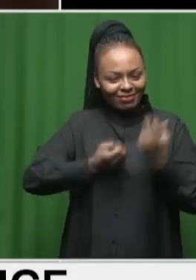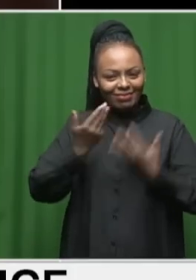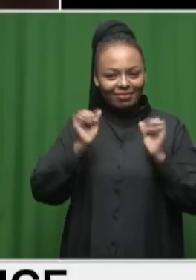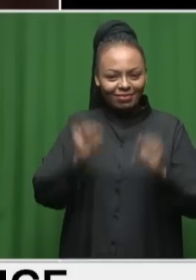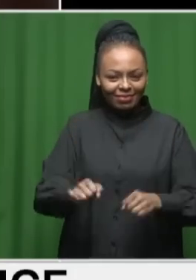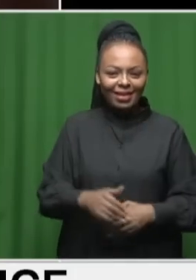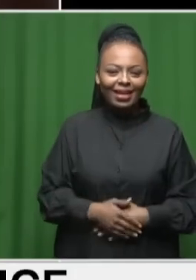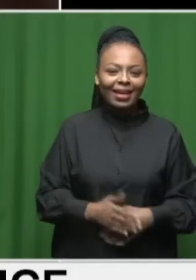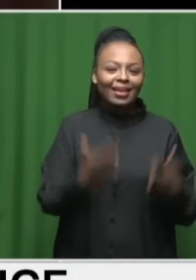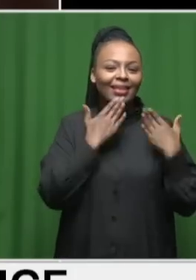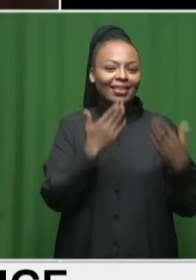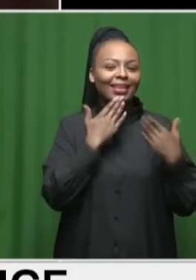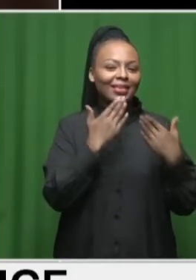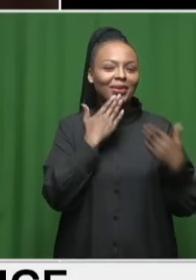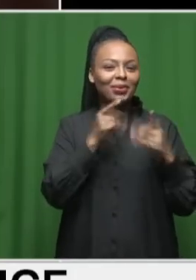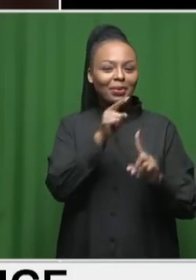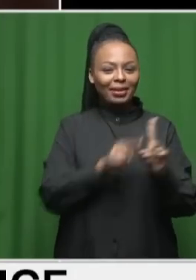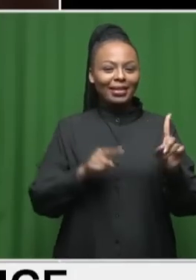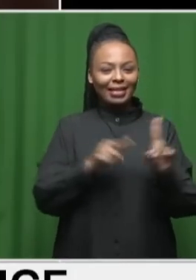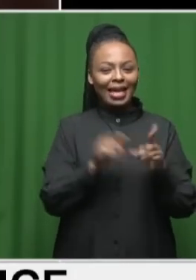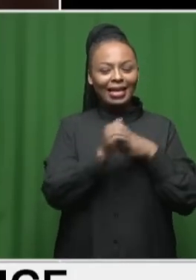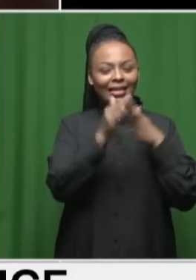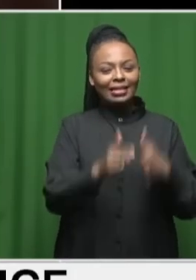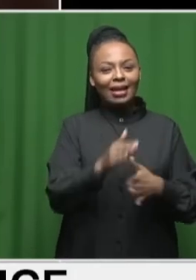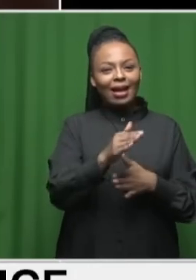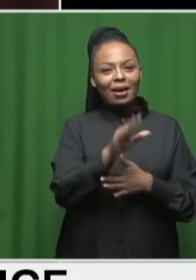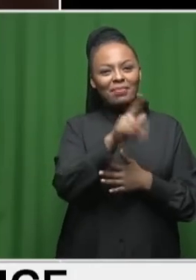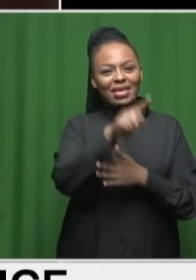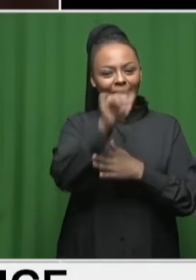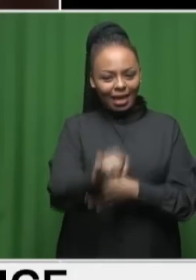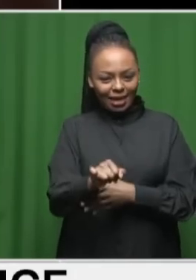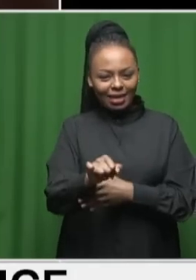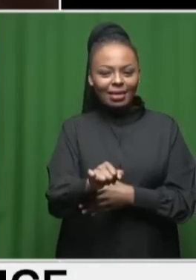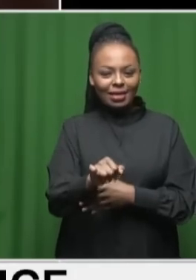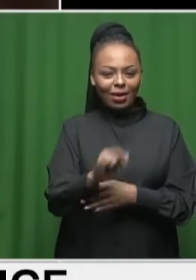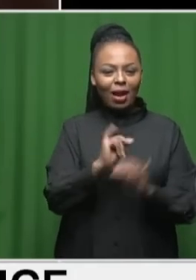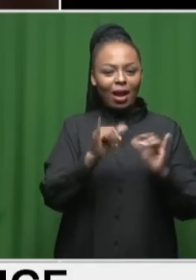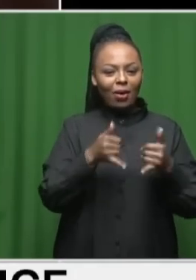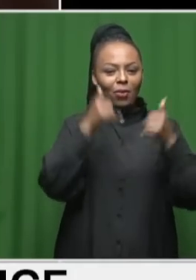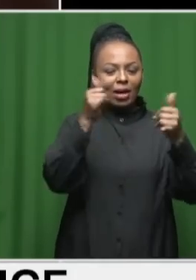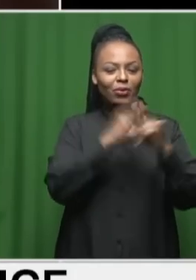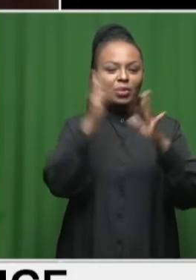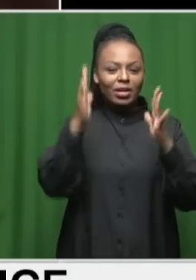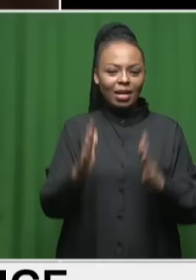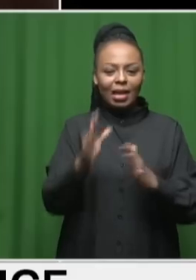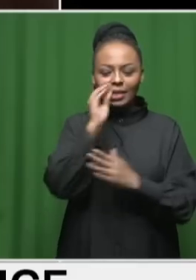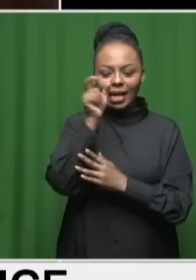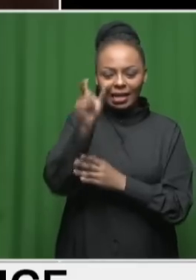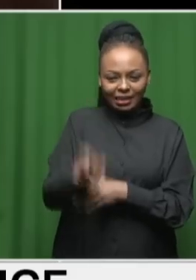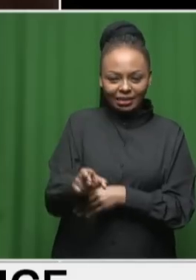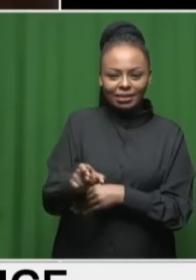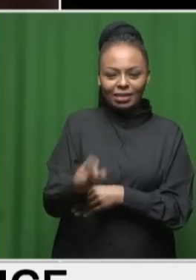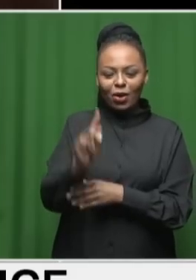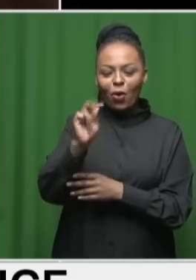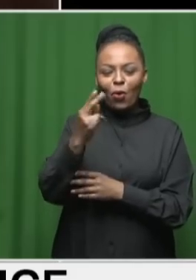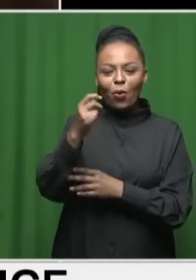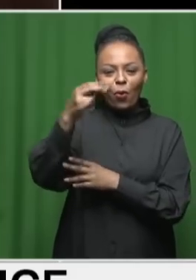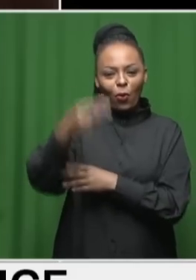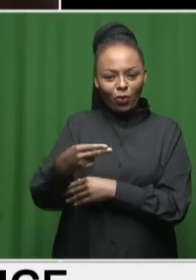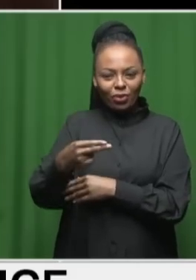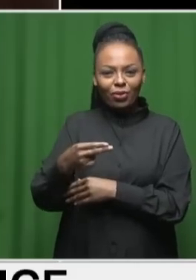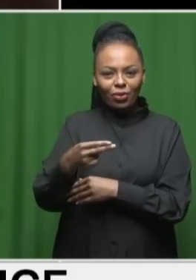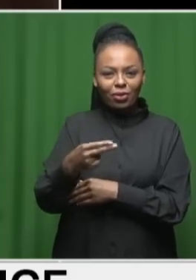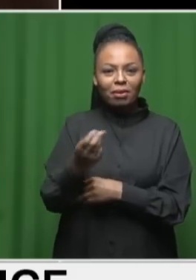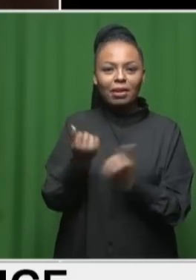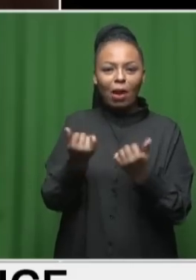Gayton Mckenzie, leader of the Patriotic Alliance, the PA, and award-winning investigative journalist Ruth Hopkins, who wrote a hard-hitting